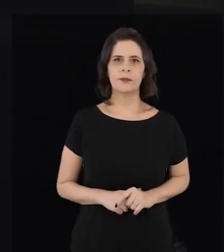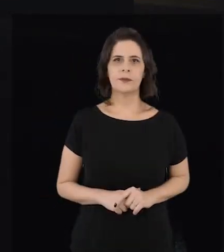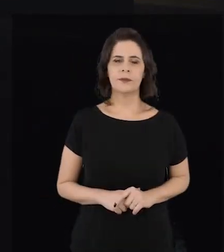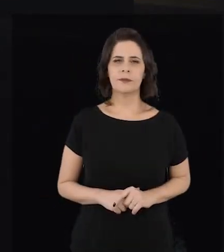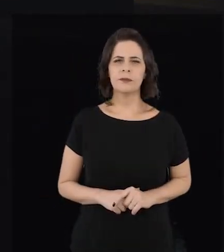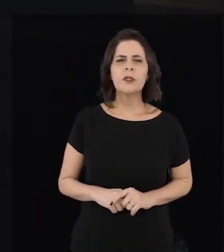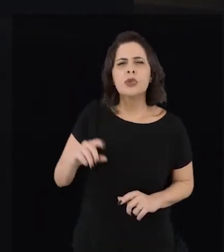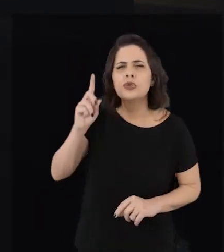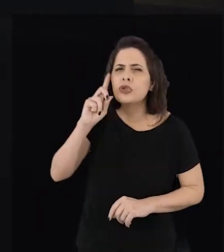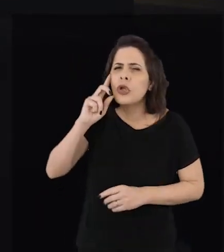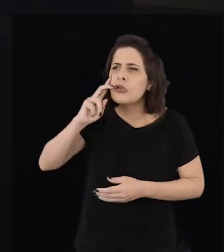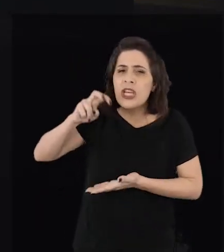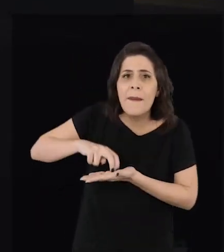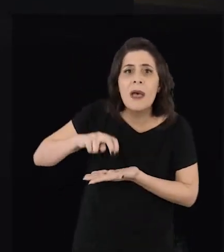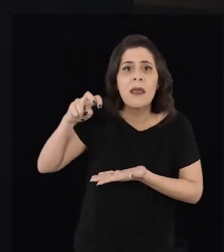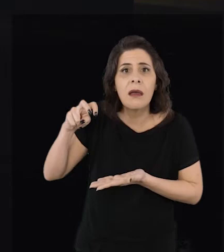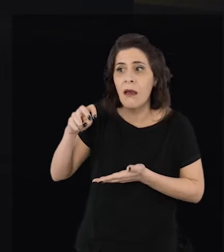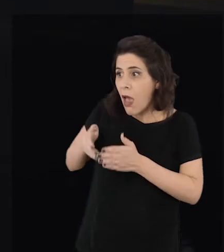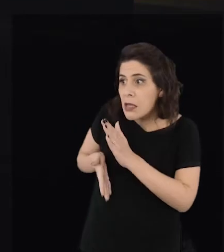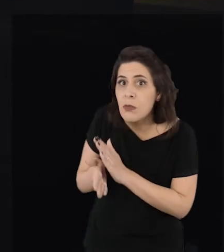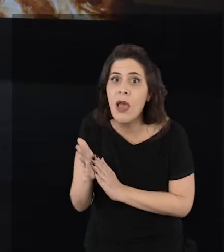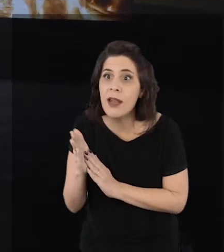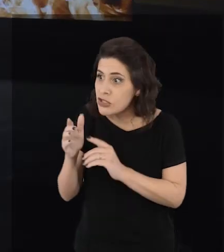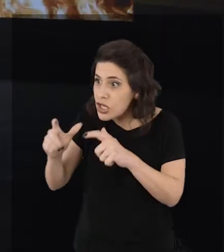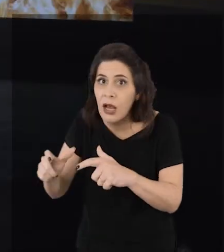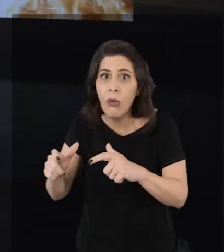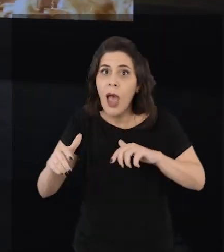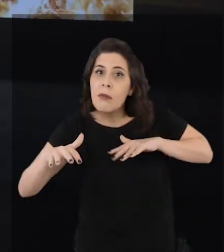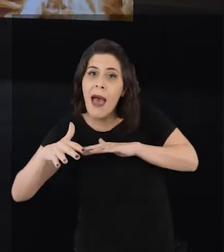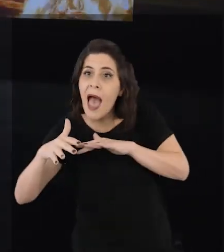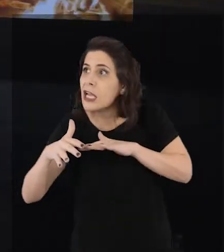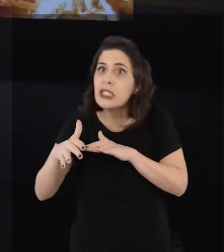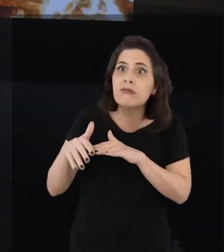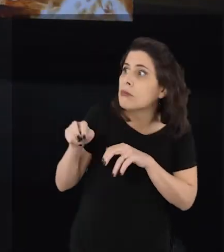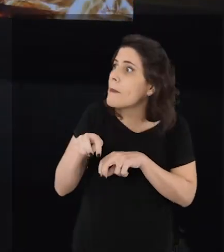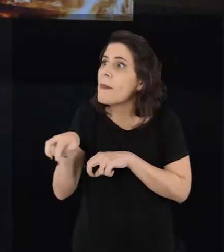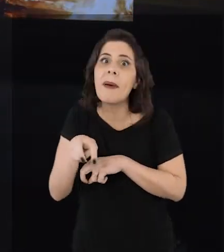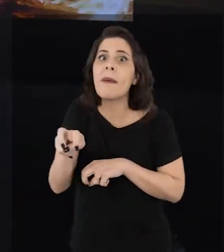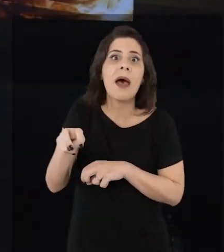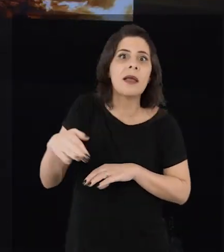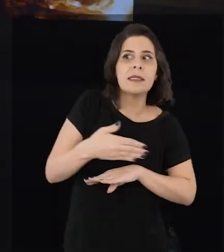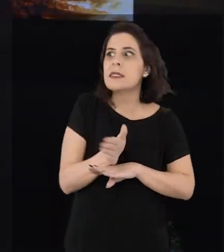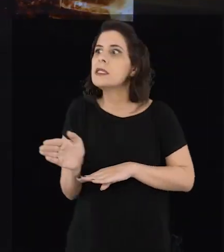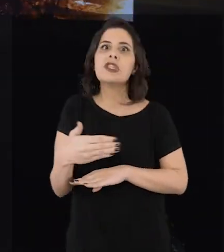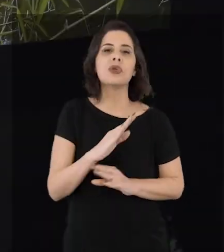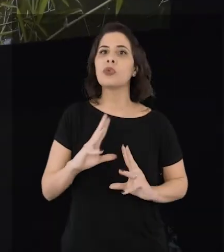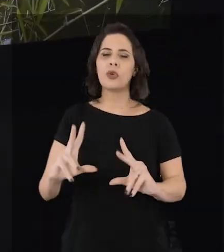Todas as manhãs, as engenheiras chegam à barragem, que elas percorrem em todos os sentidos.